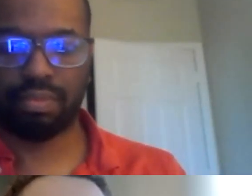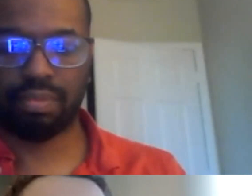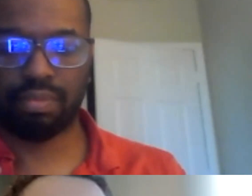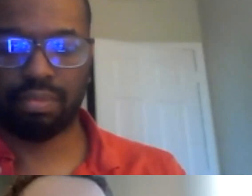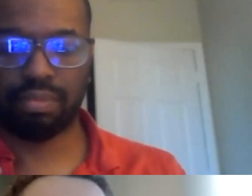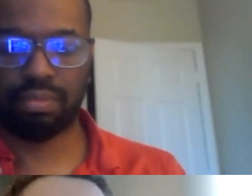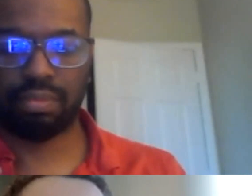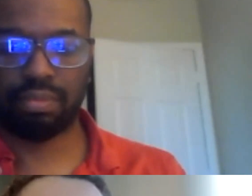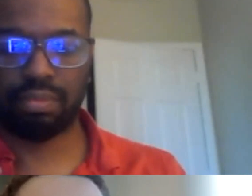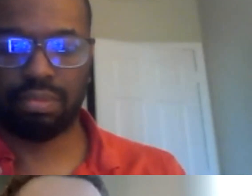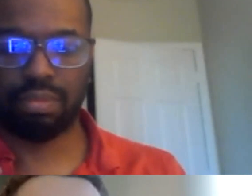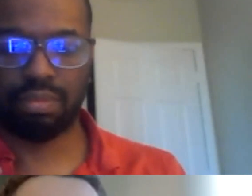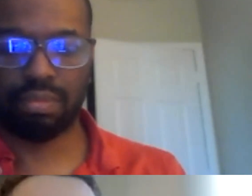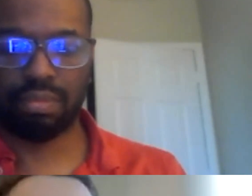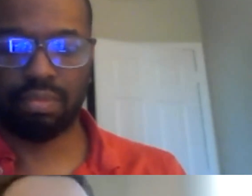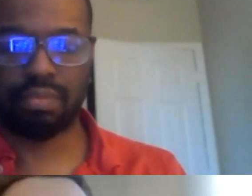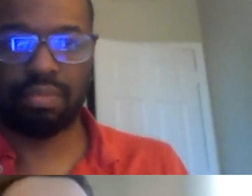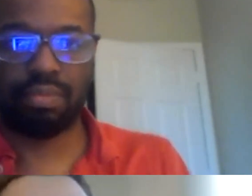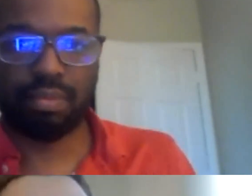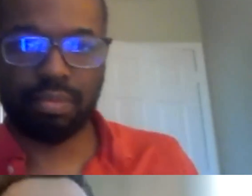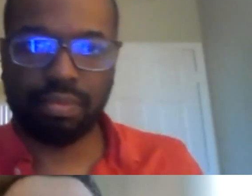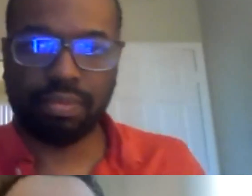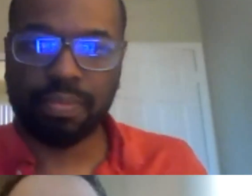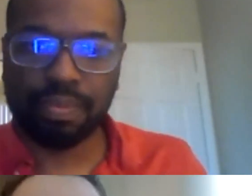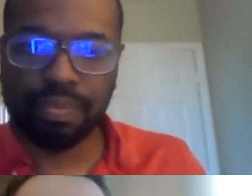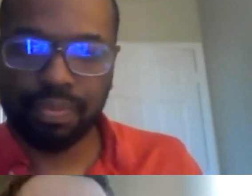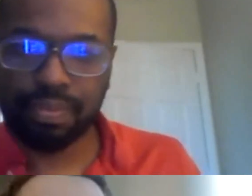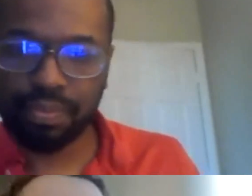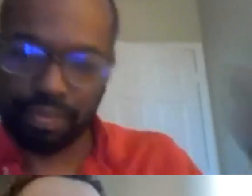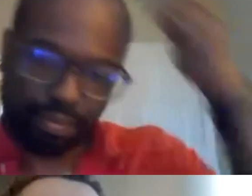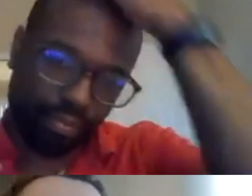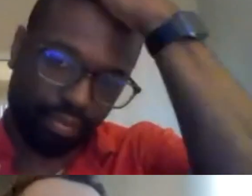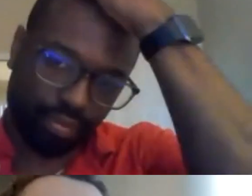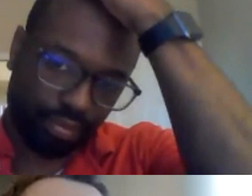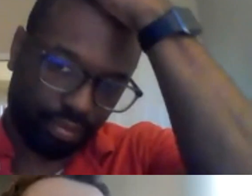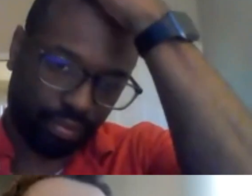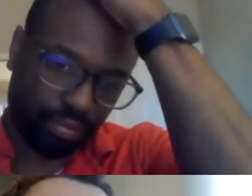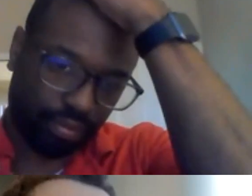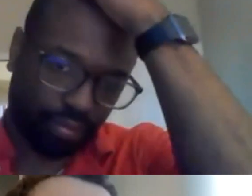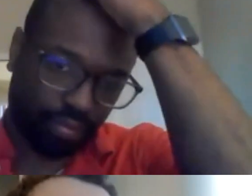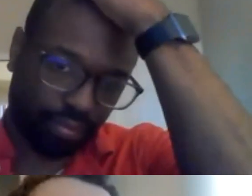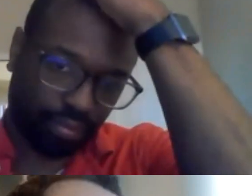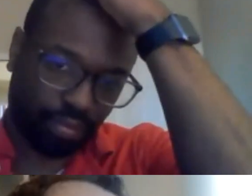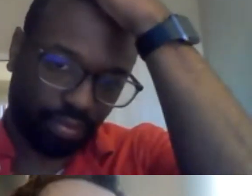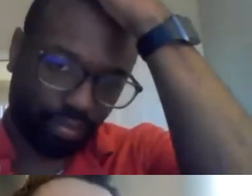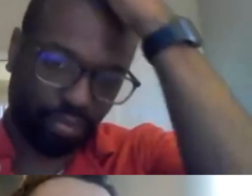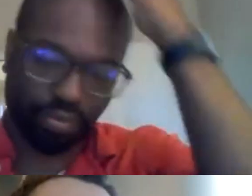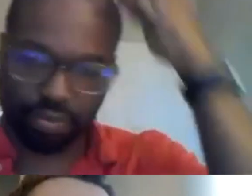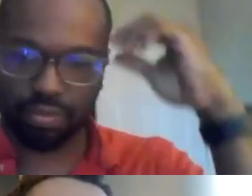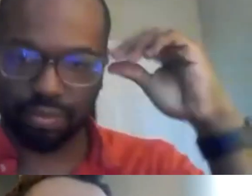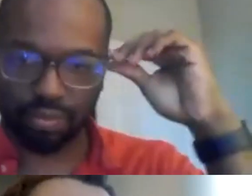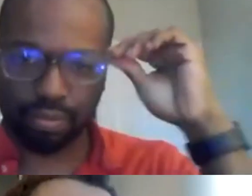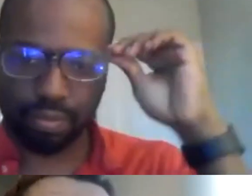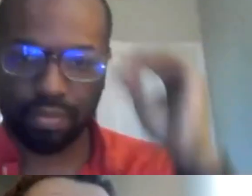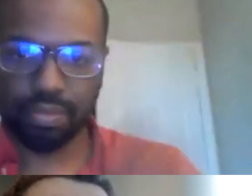can create more opportunities and more housing that is affordable, accessible, and integrated, inclusive for